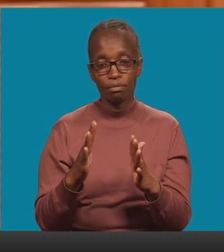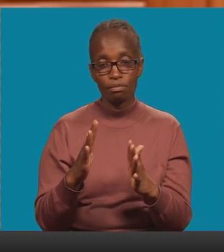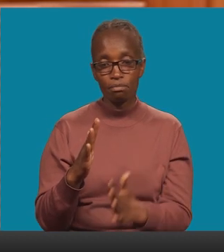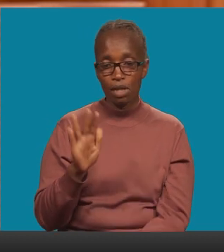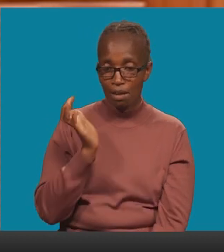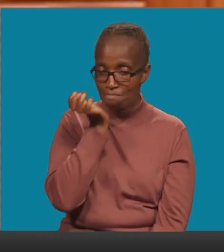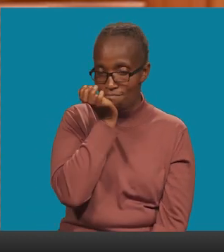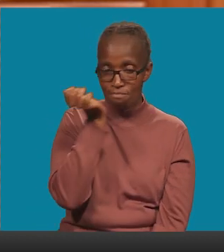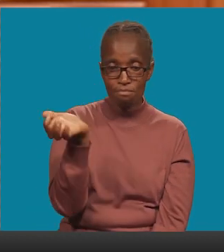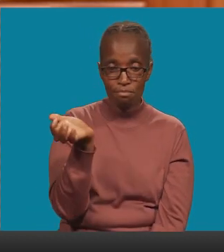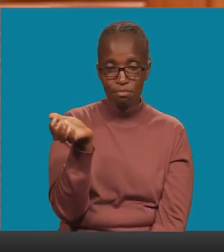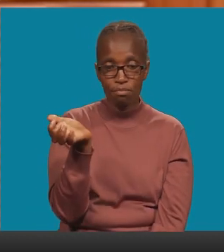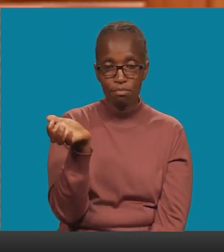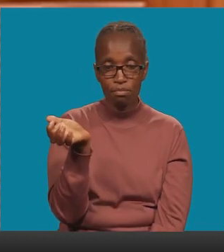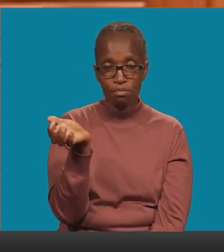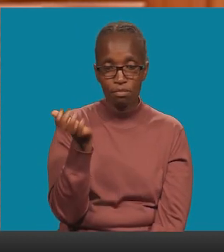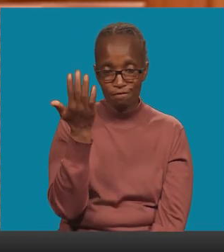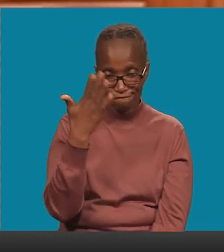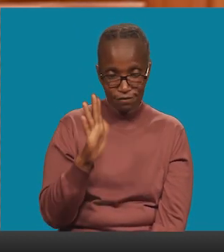has been neglected.